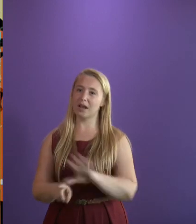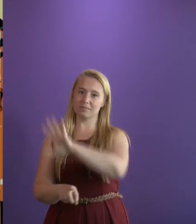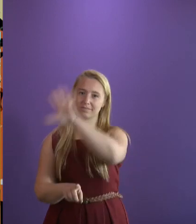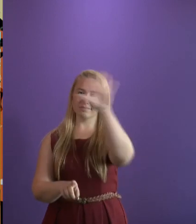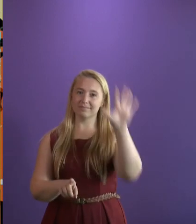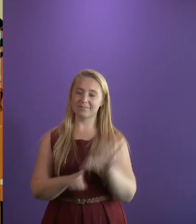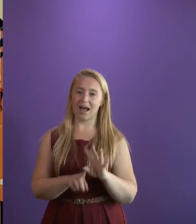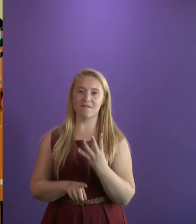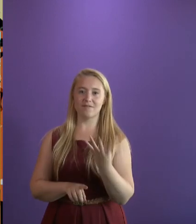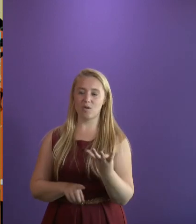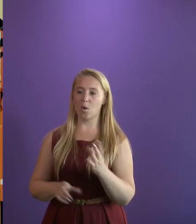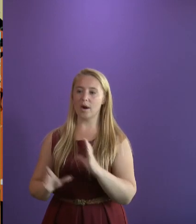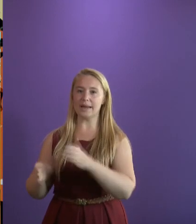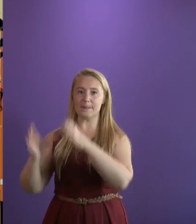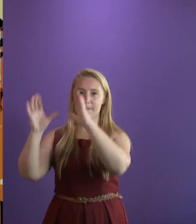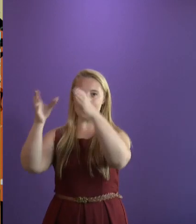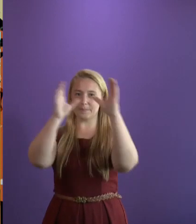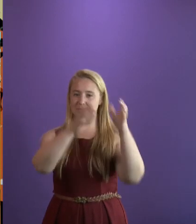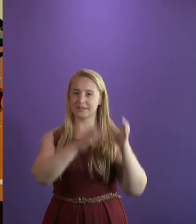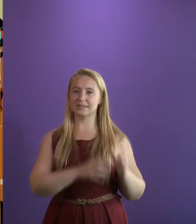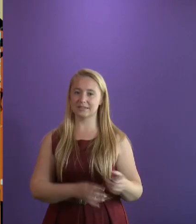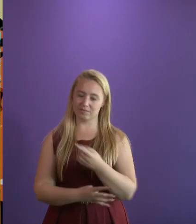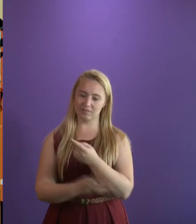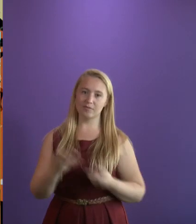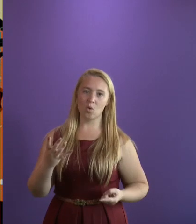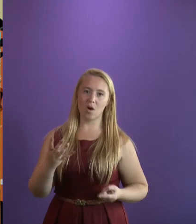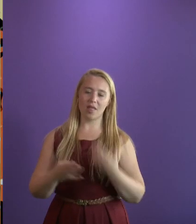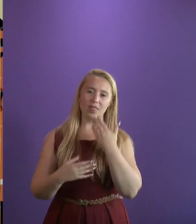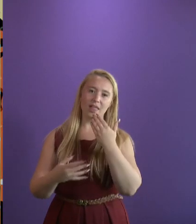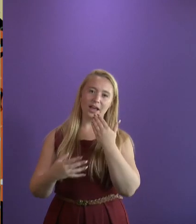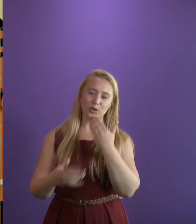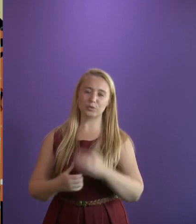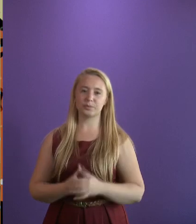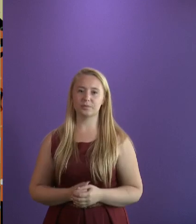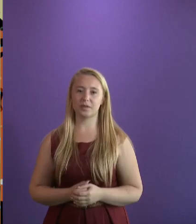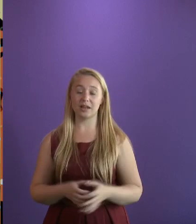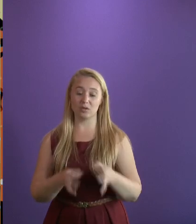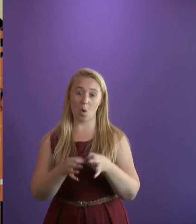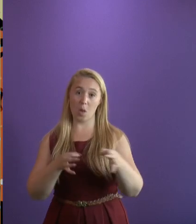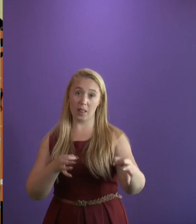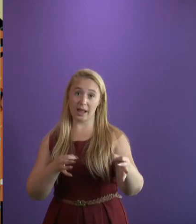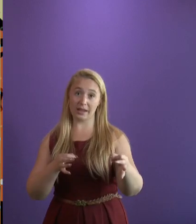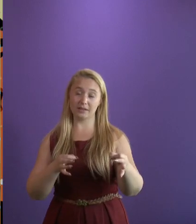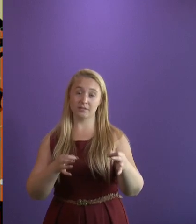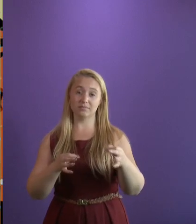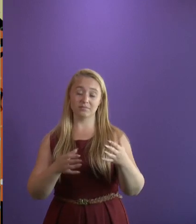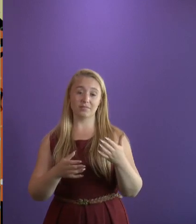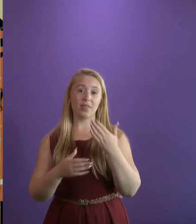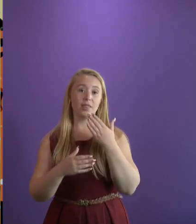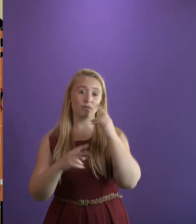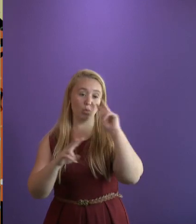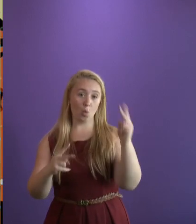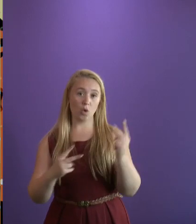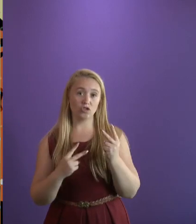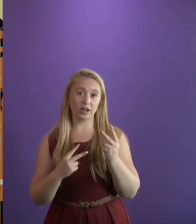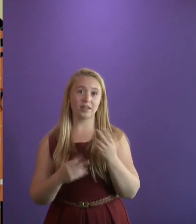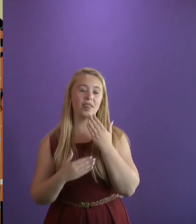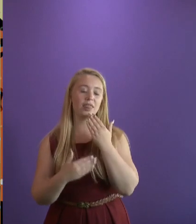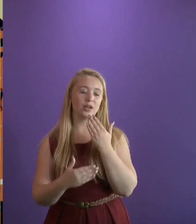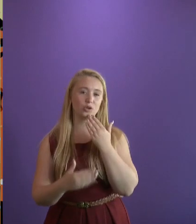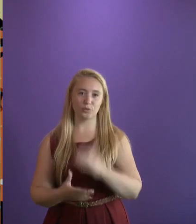regional hubs in Aberdeen, Lerwick, Stornoway and Lochgilphead, and online to anyone who is watching today's